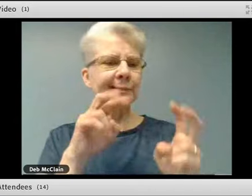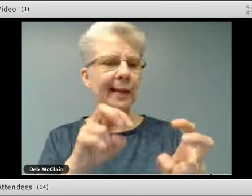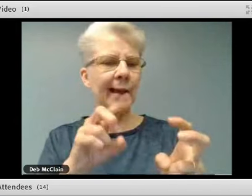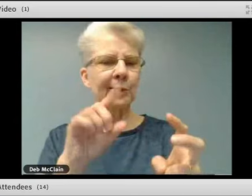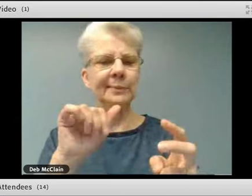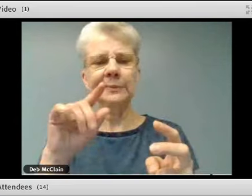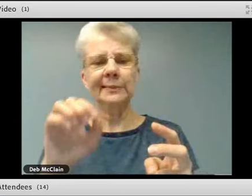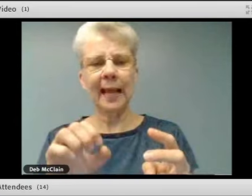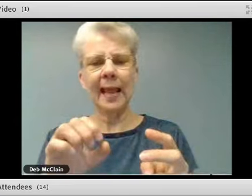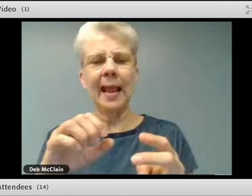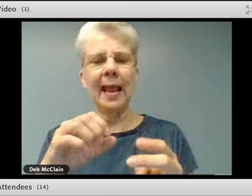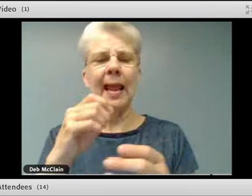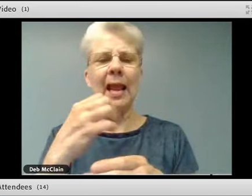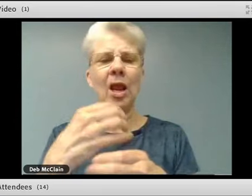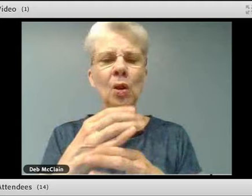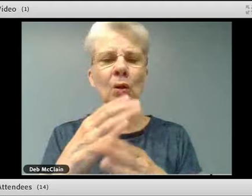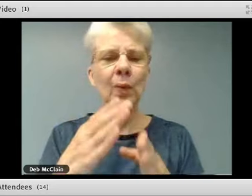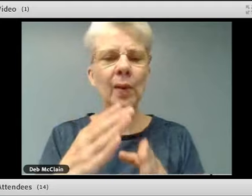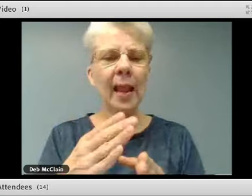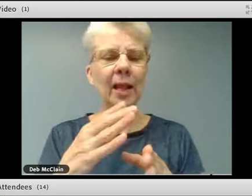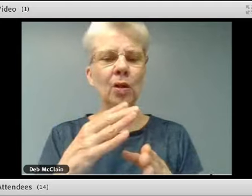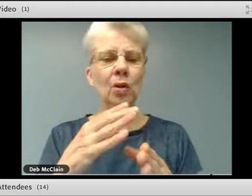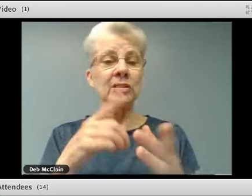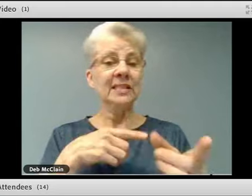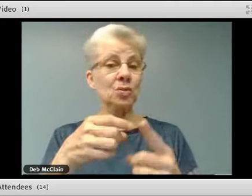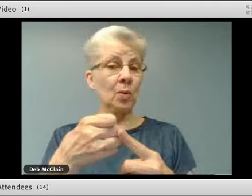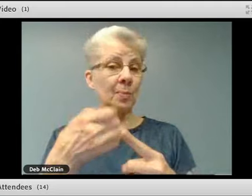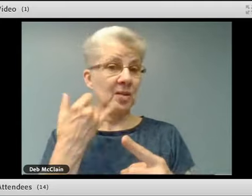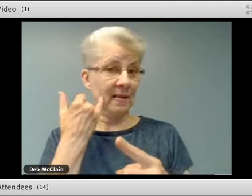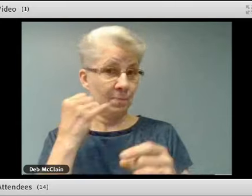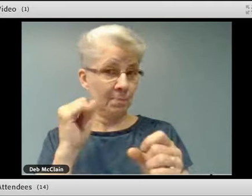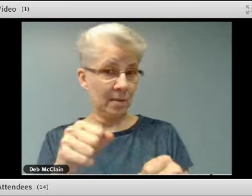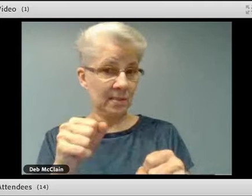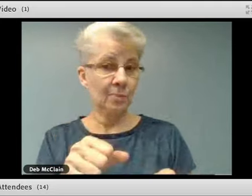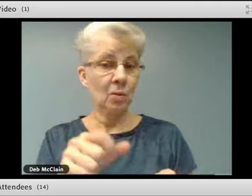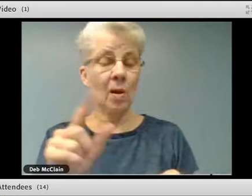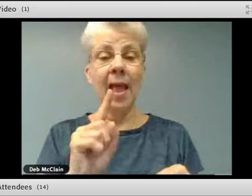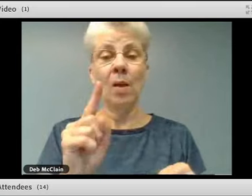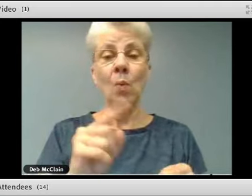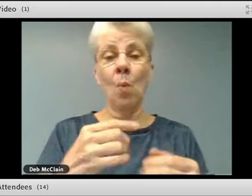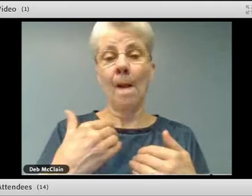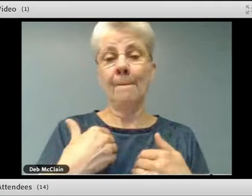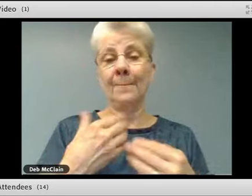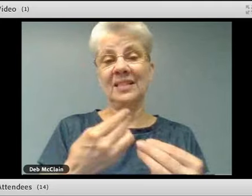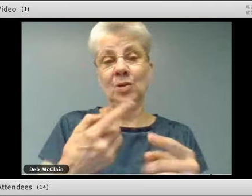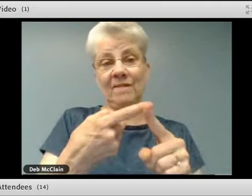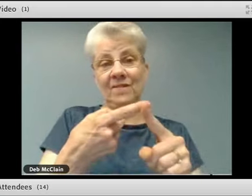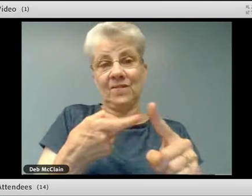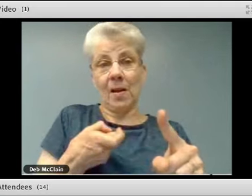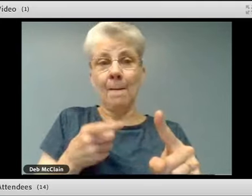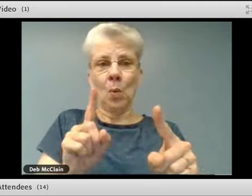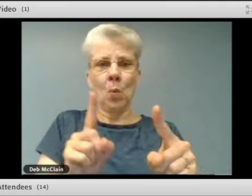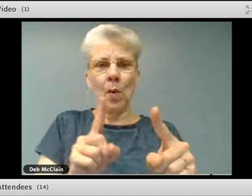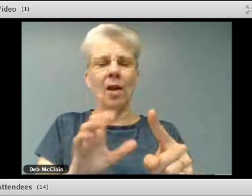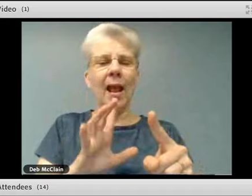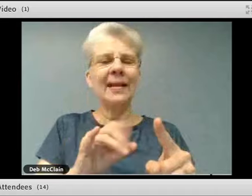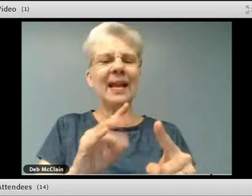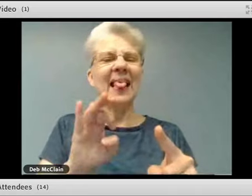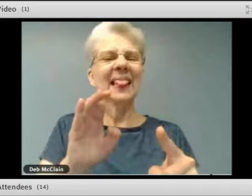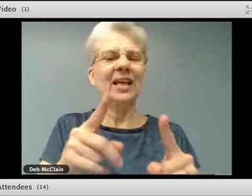date, creator, a description if there's a description, where the material came from, and a